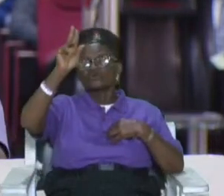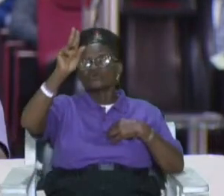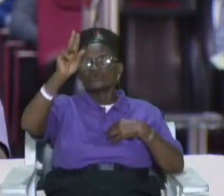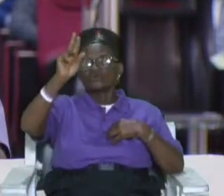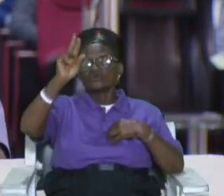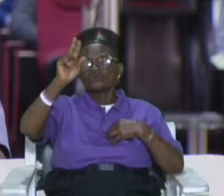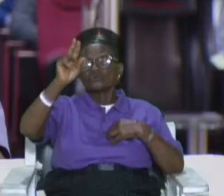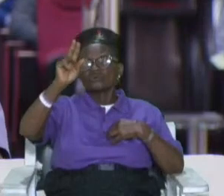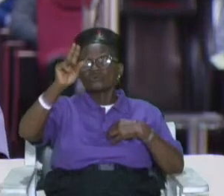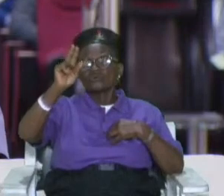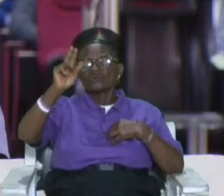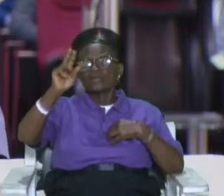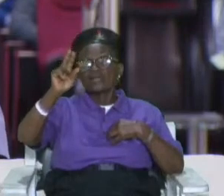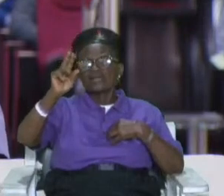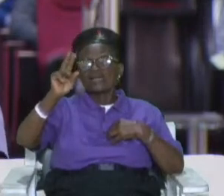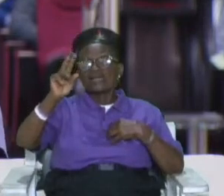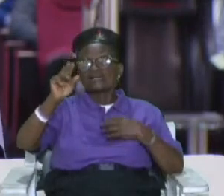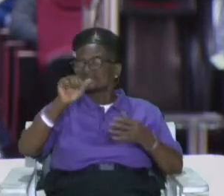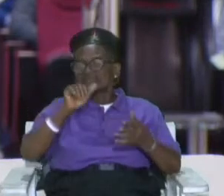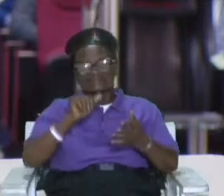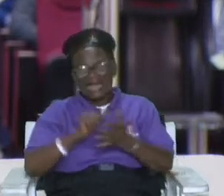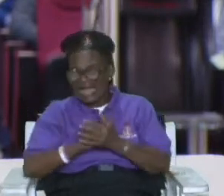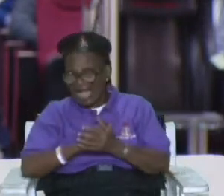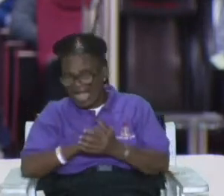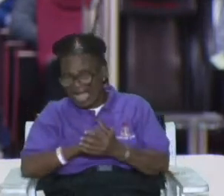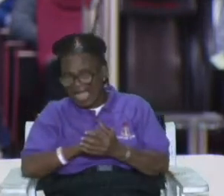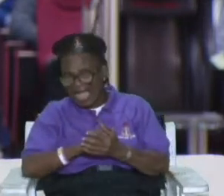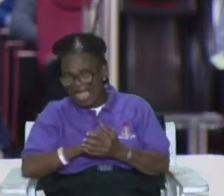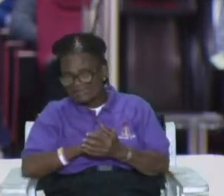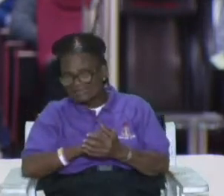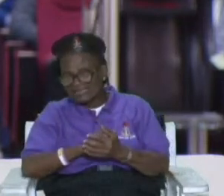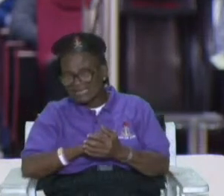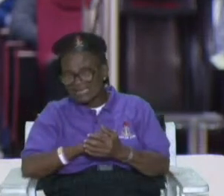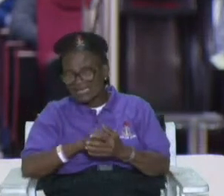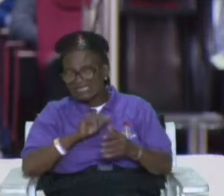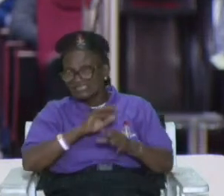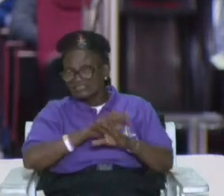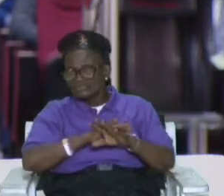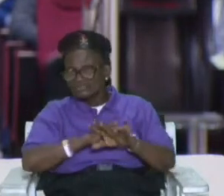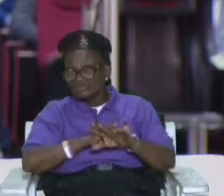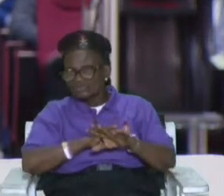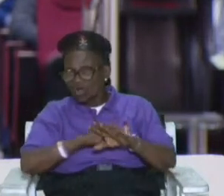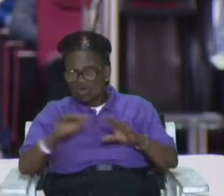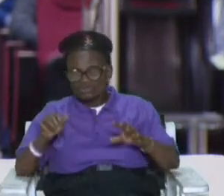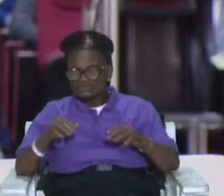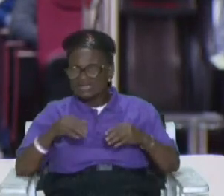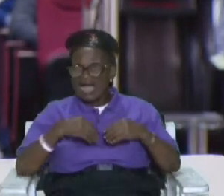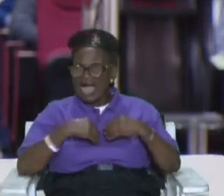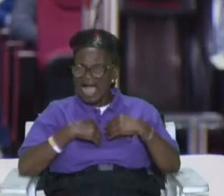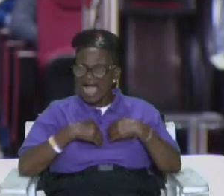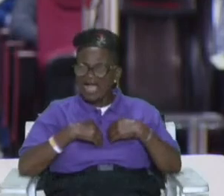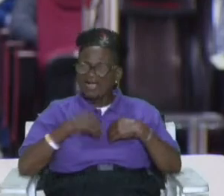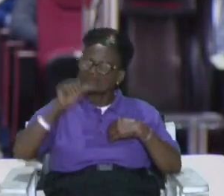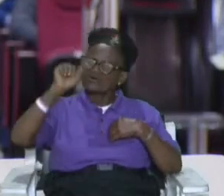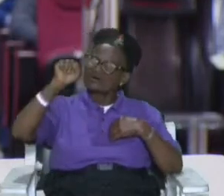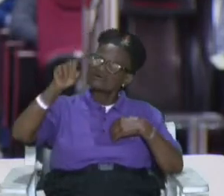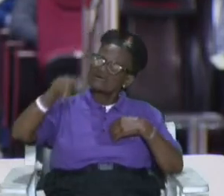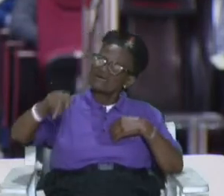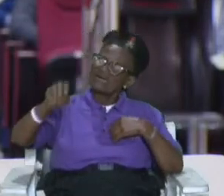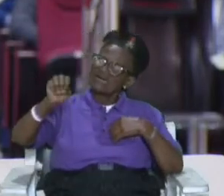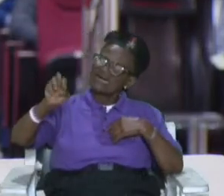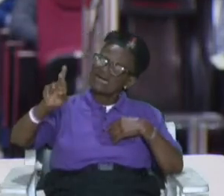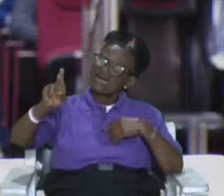that his sperm count was low and that she herself could not ovulate. That's a terrible